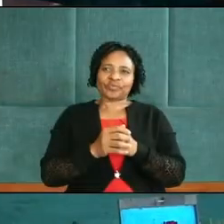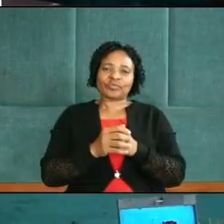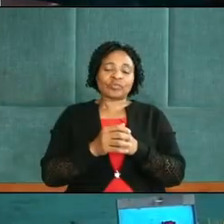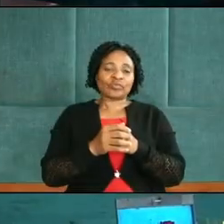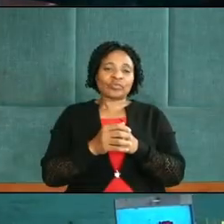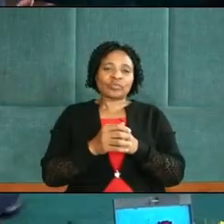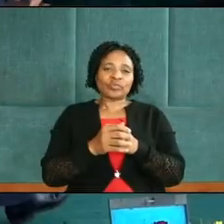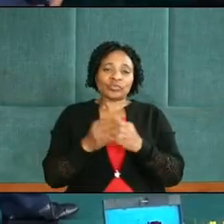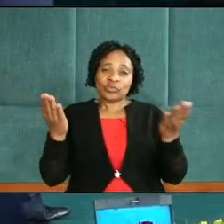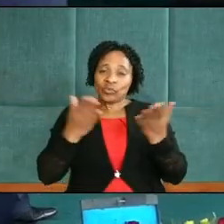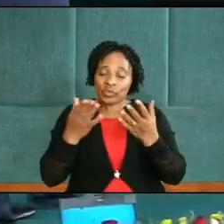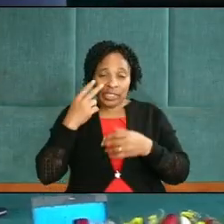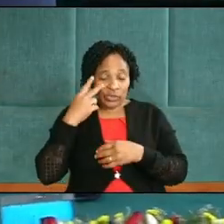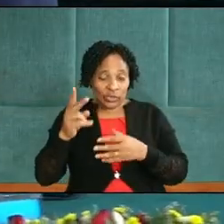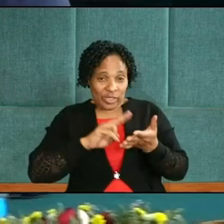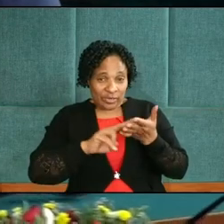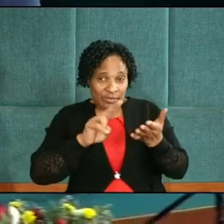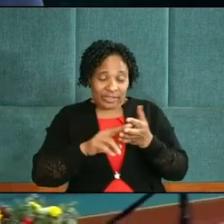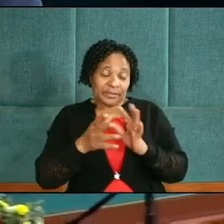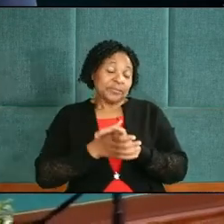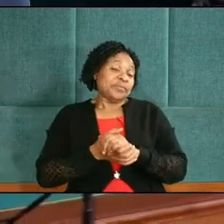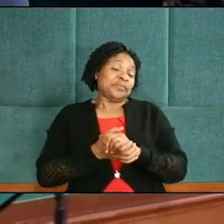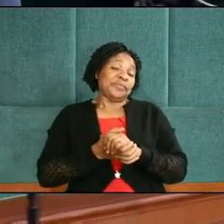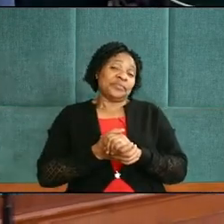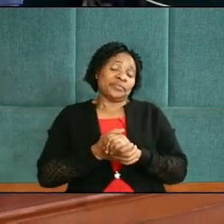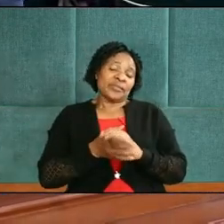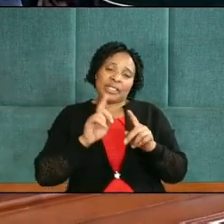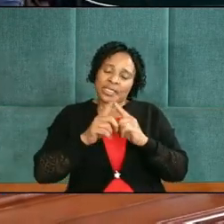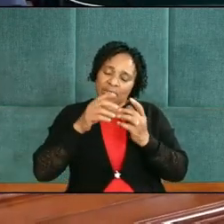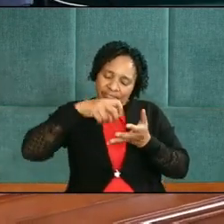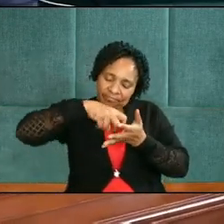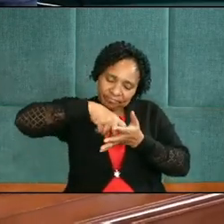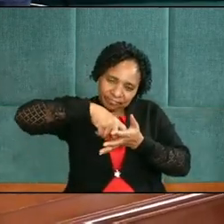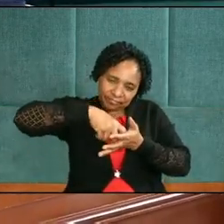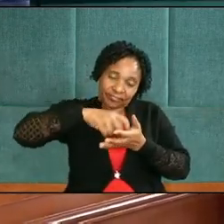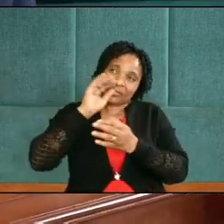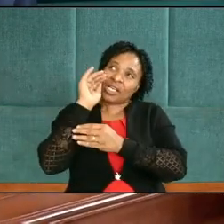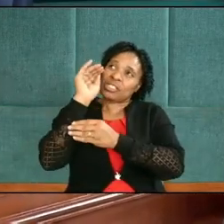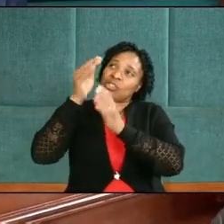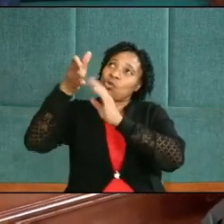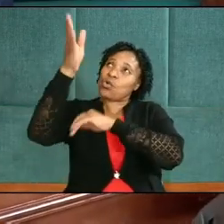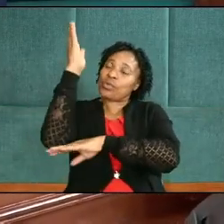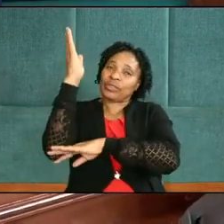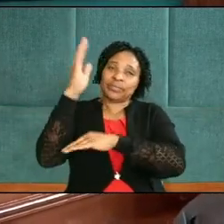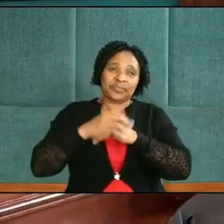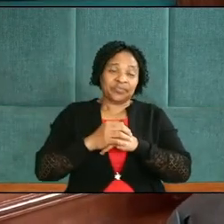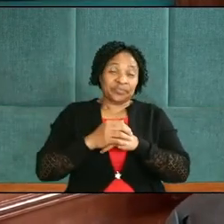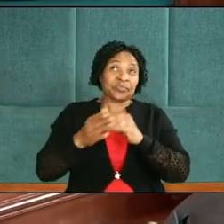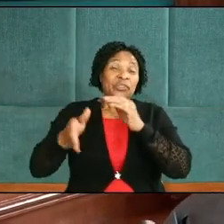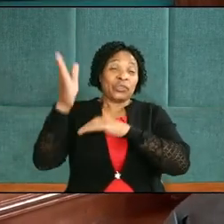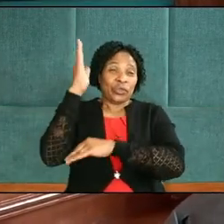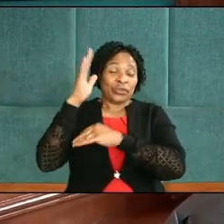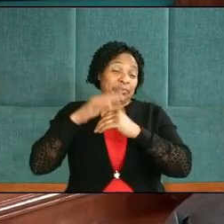When I saw that text, I went on my knees. I asked God, Lord,